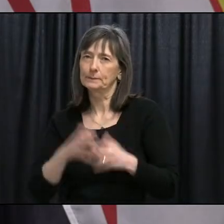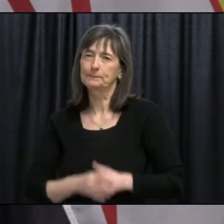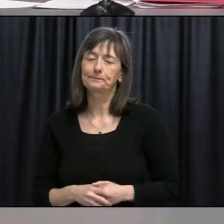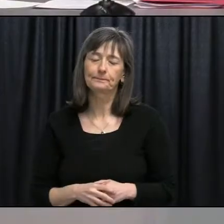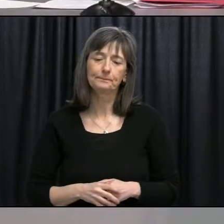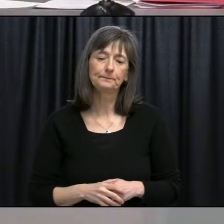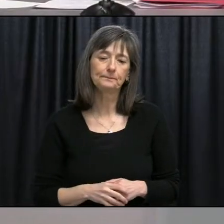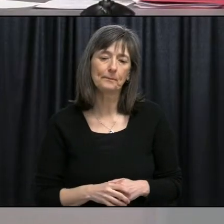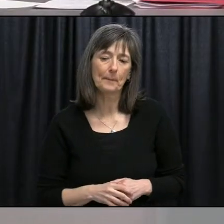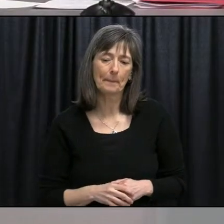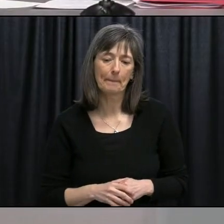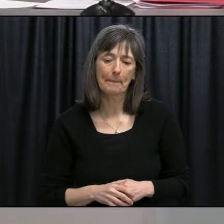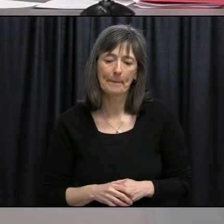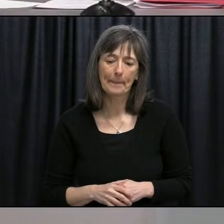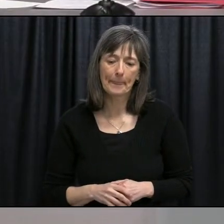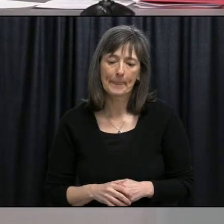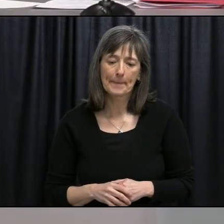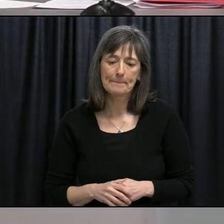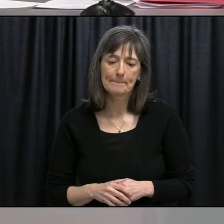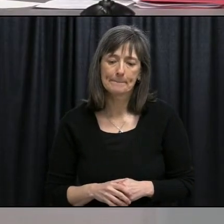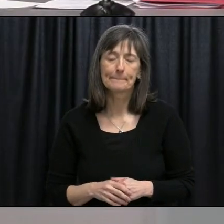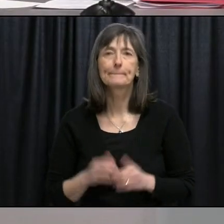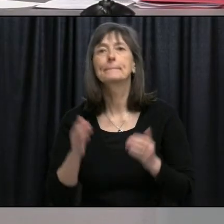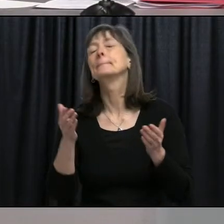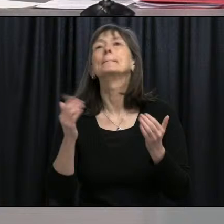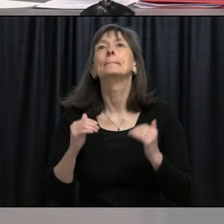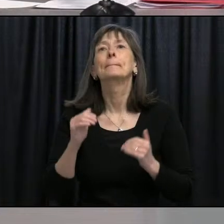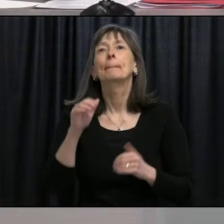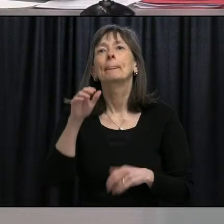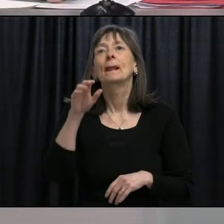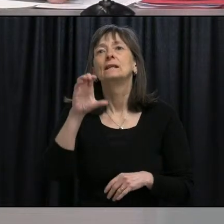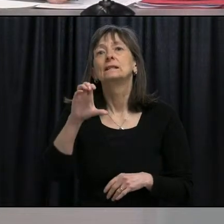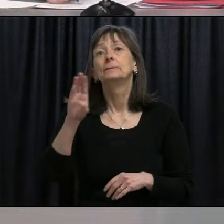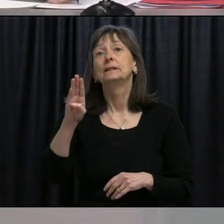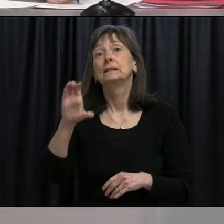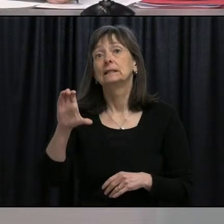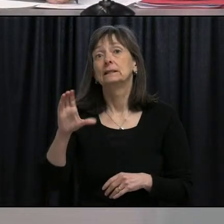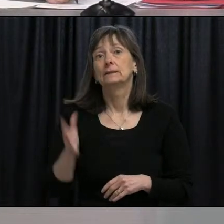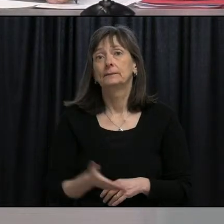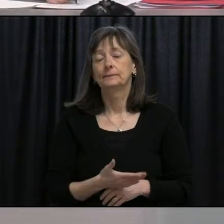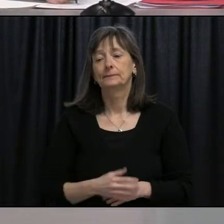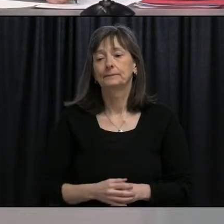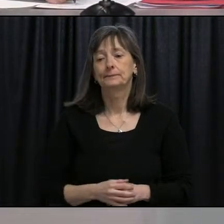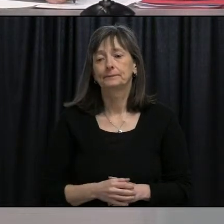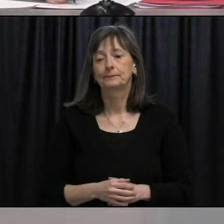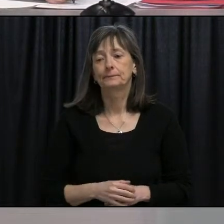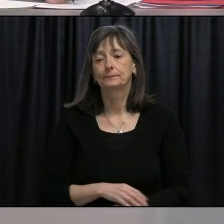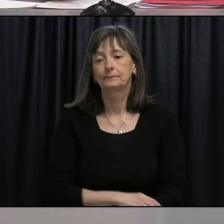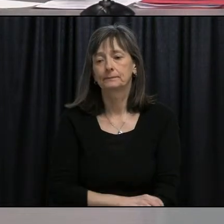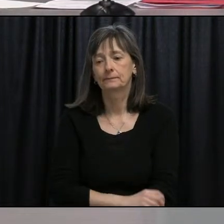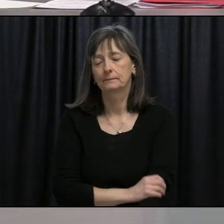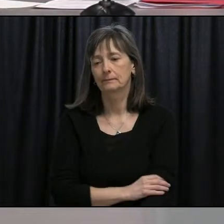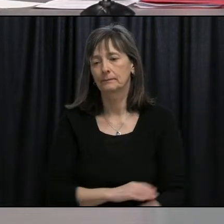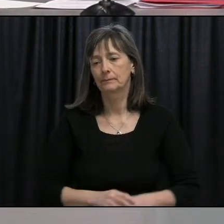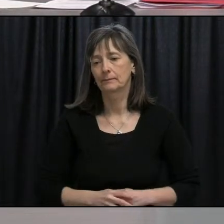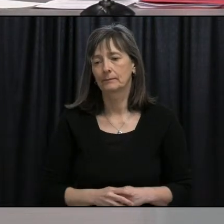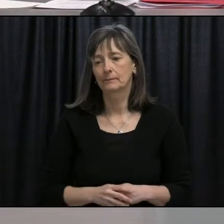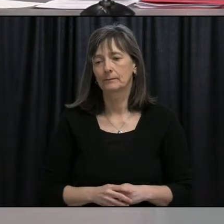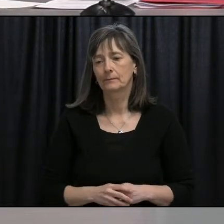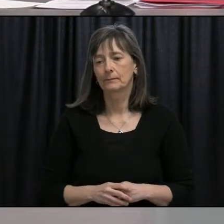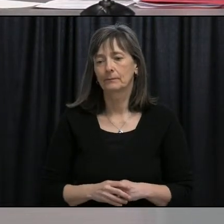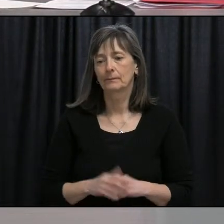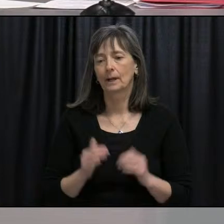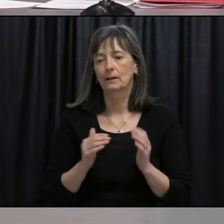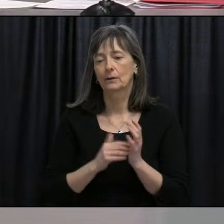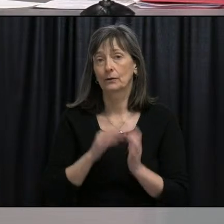Thank you. Our next questions are from Mark Quinn with CBC. Please go ahead. Hello, thank you. Dr.